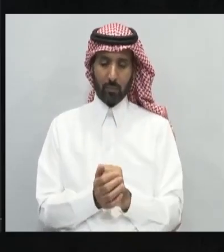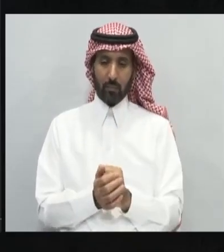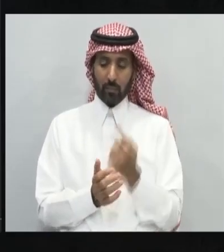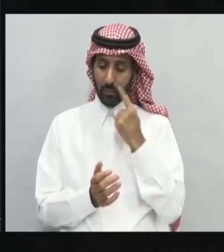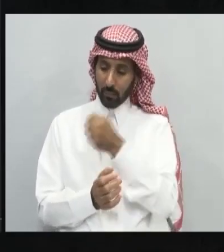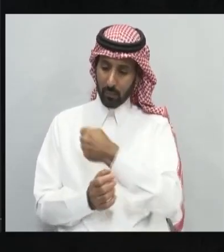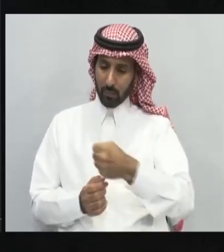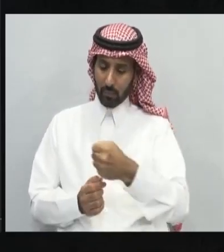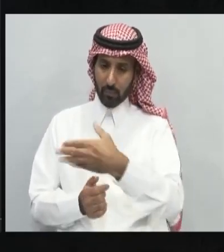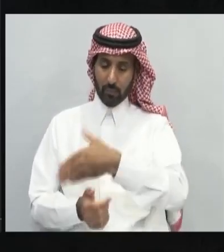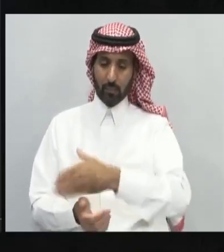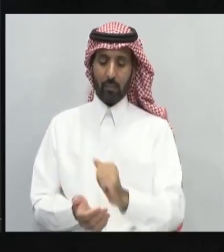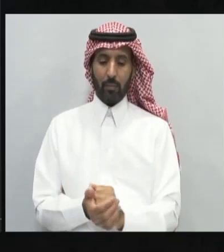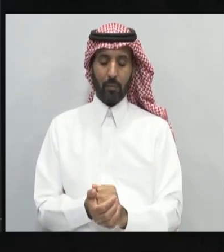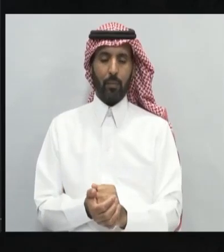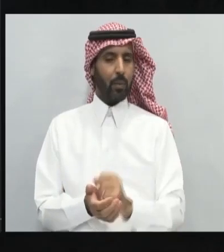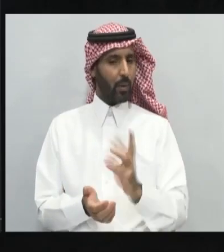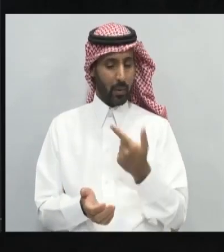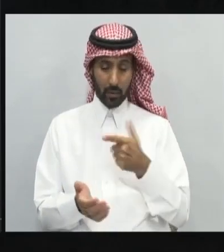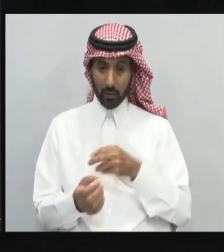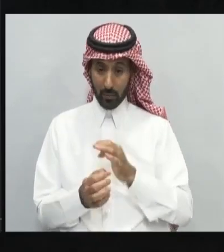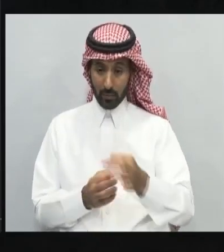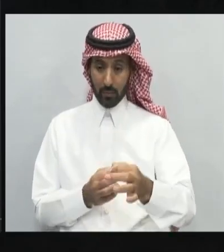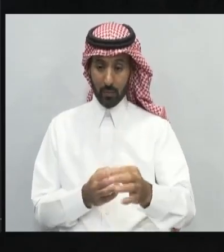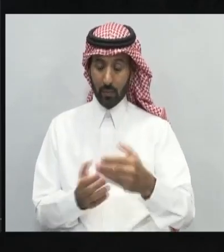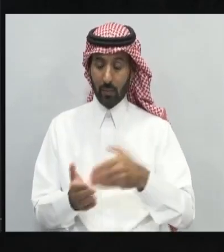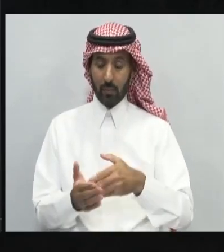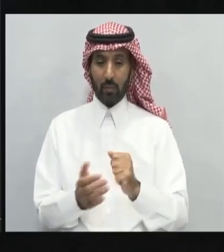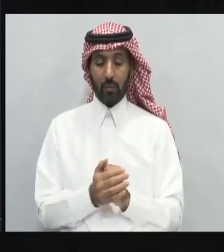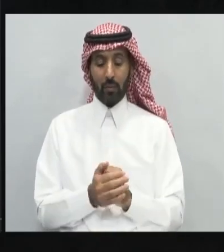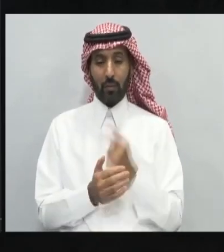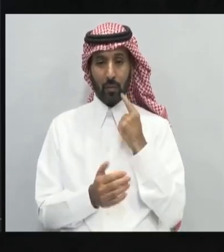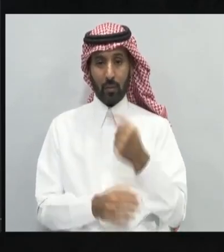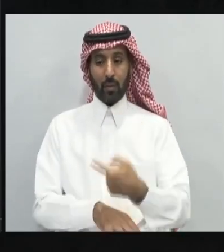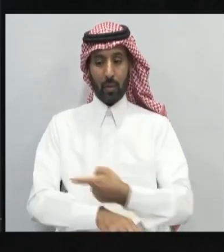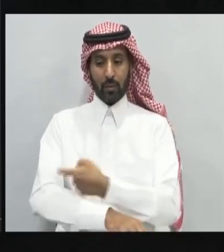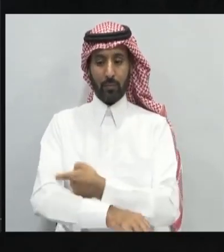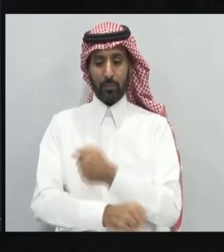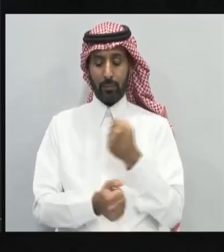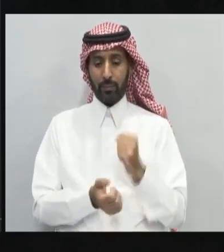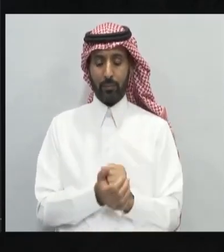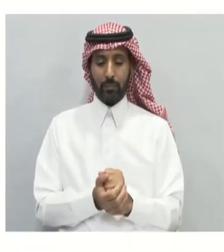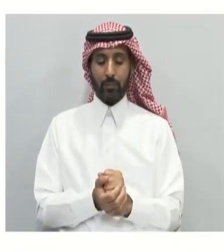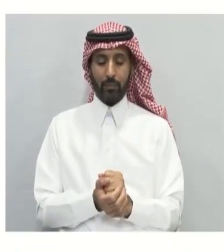there. So this is how to get to the emergency room at Well